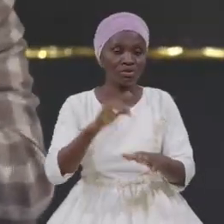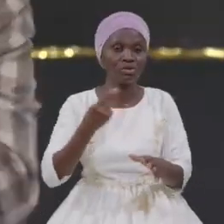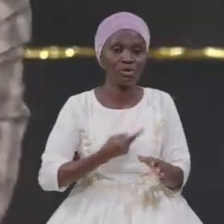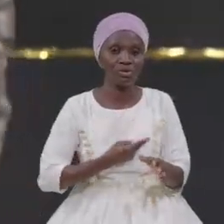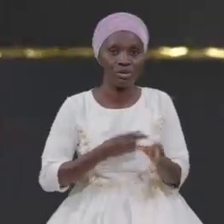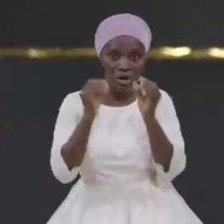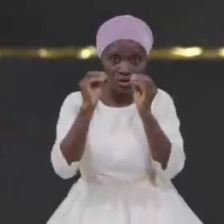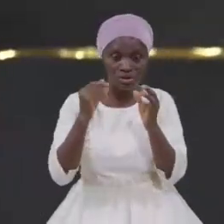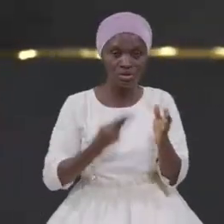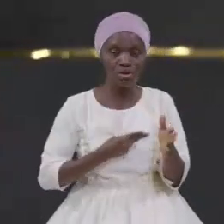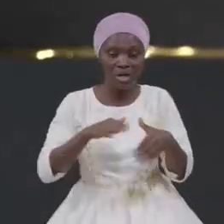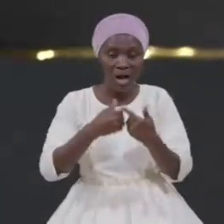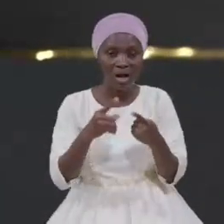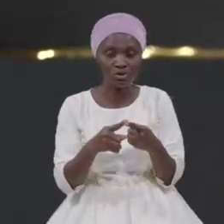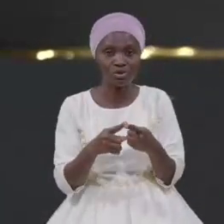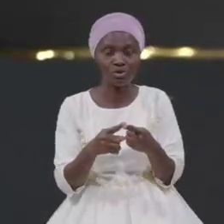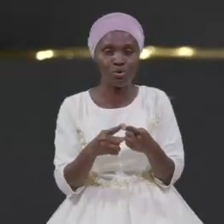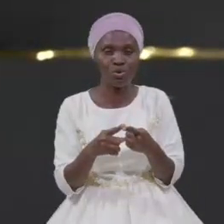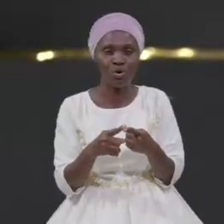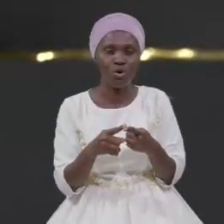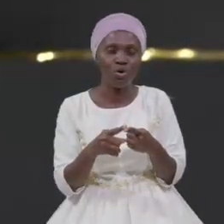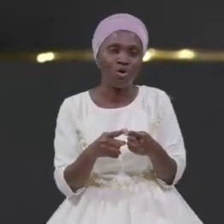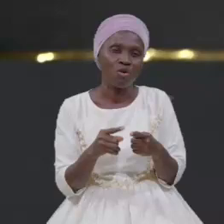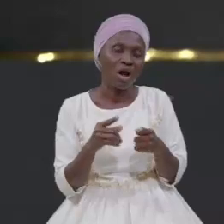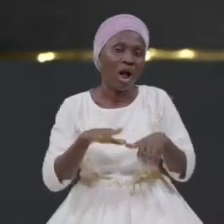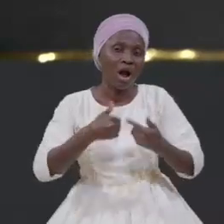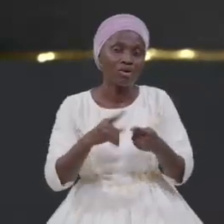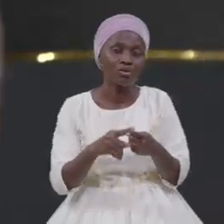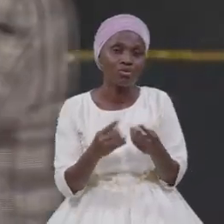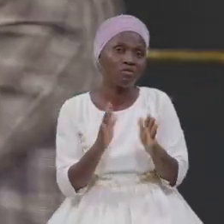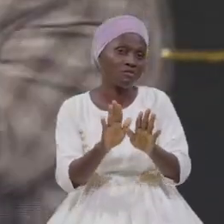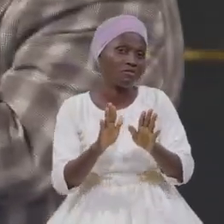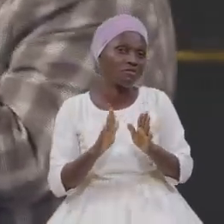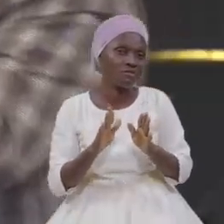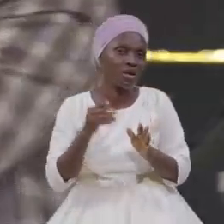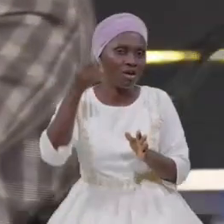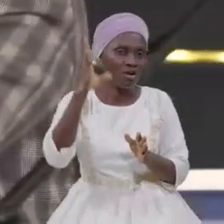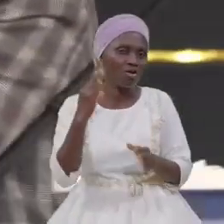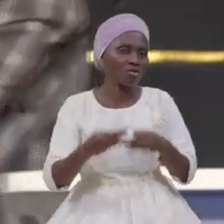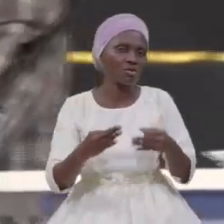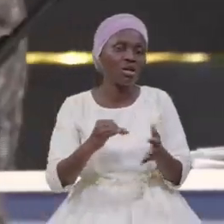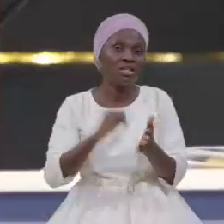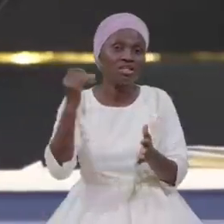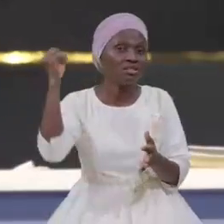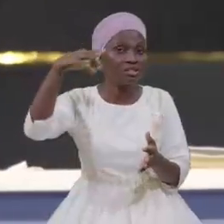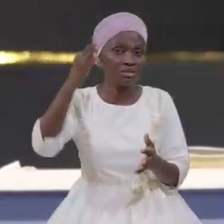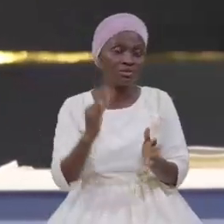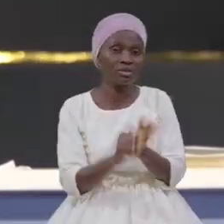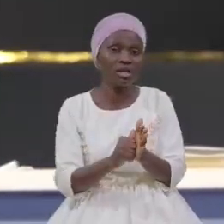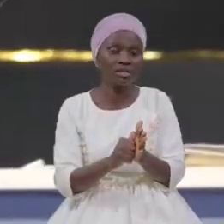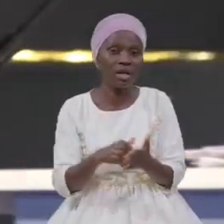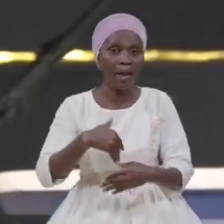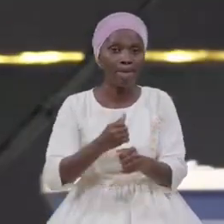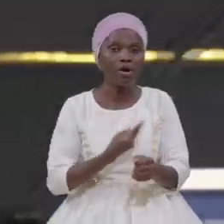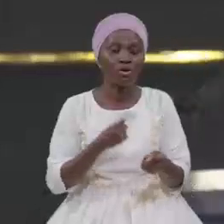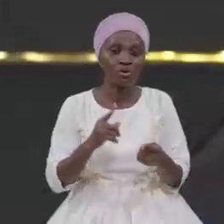of God that brought conviction. It's the grace of God that makes us to go on our face before the Lord